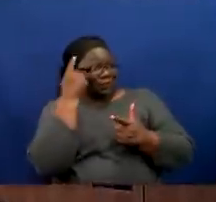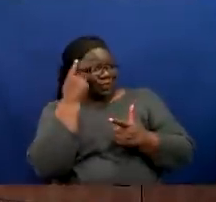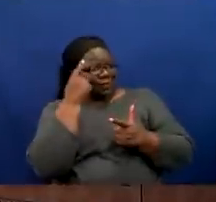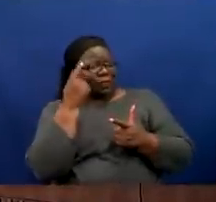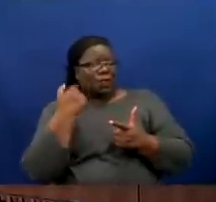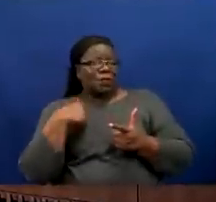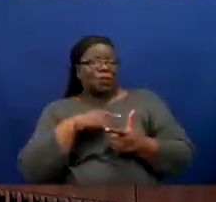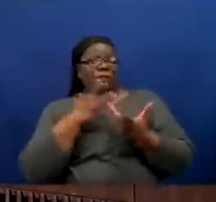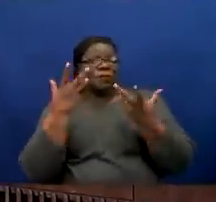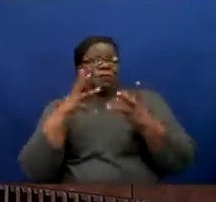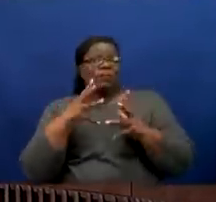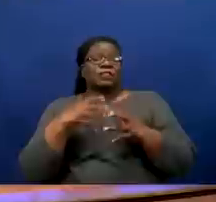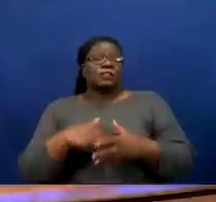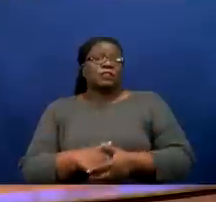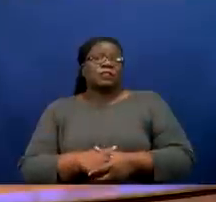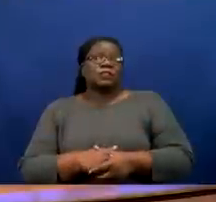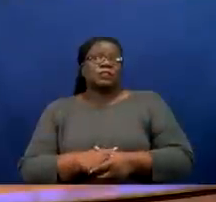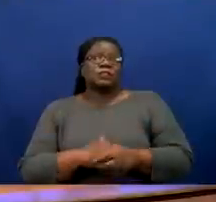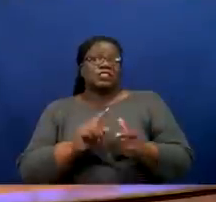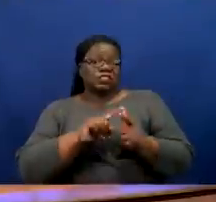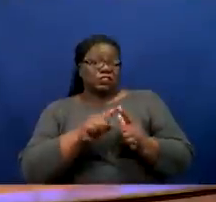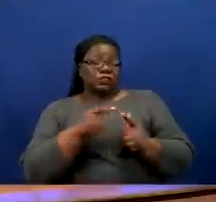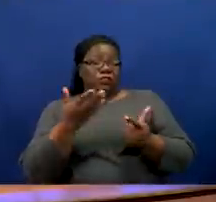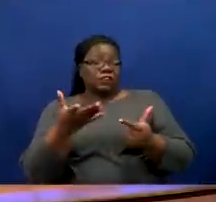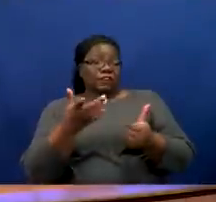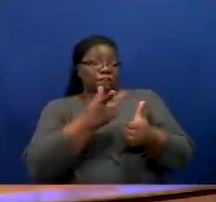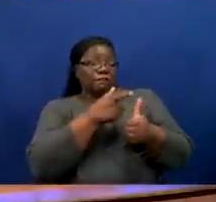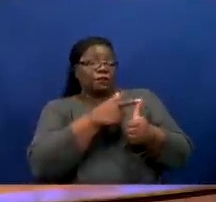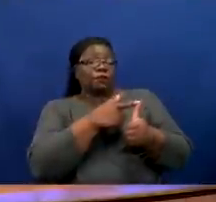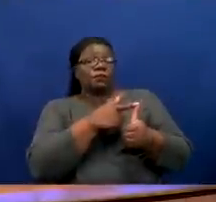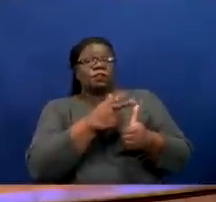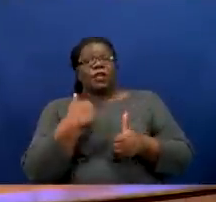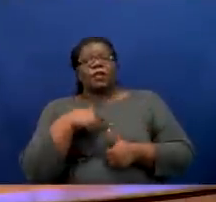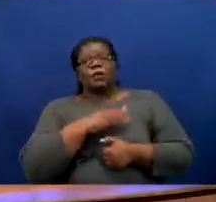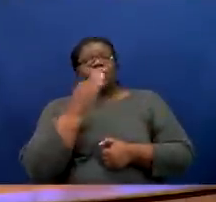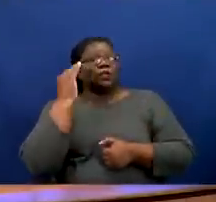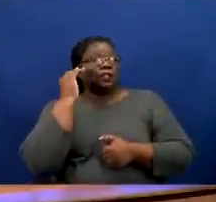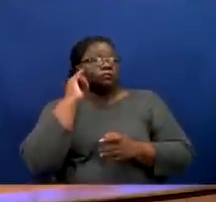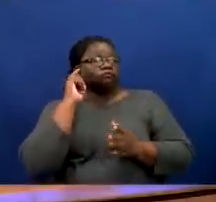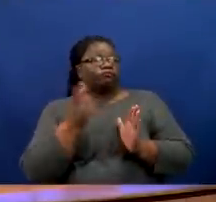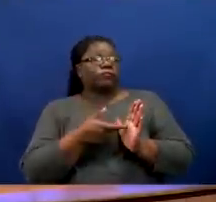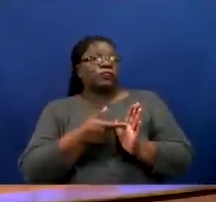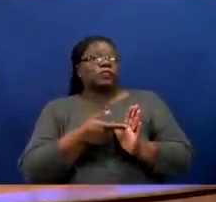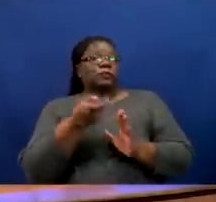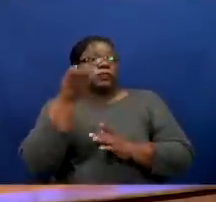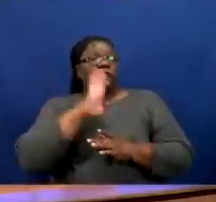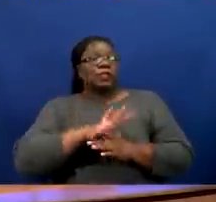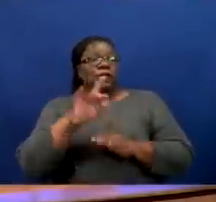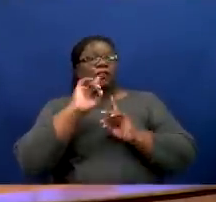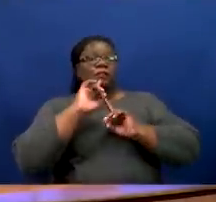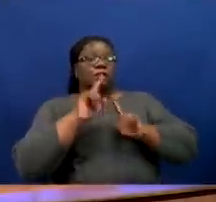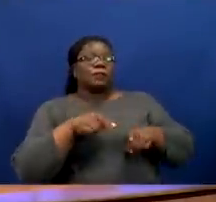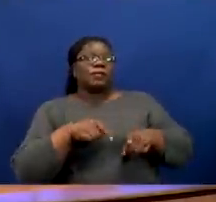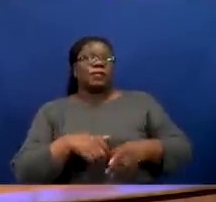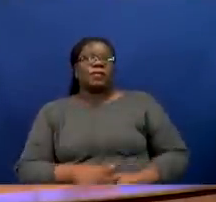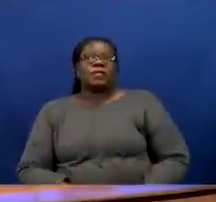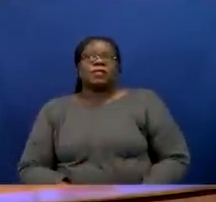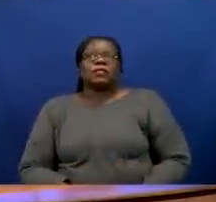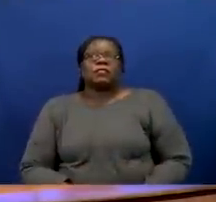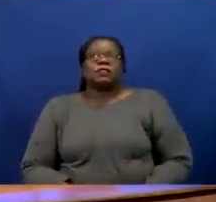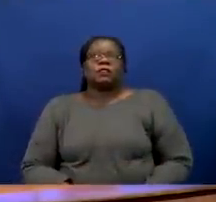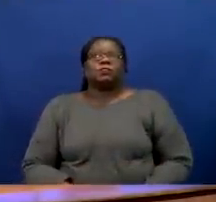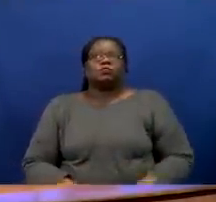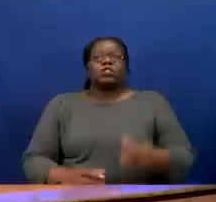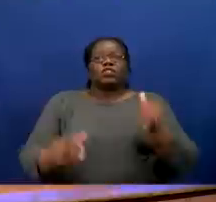and we'll be done with the message. Just two things today. And the first thing that we recognize when God responds is the